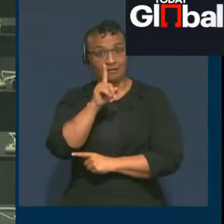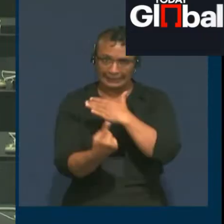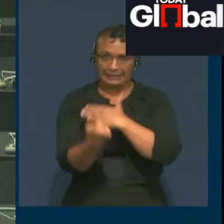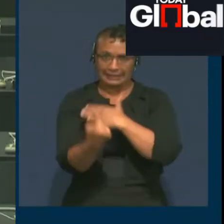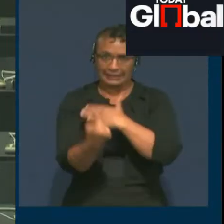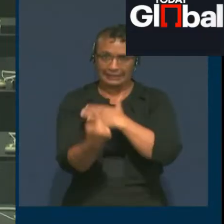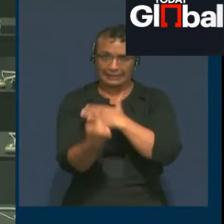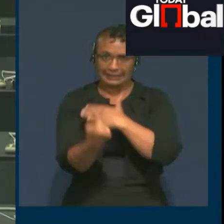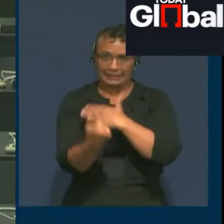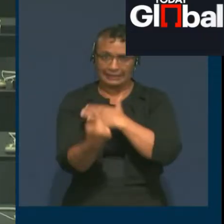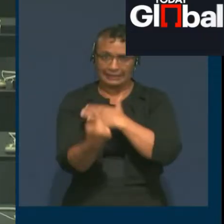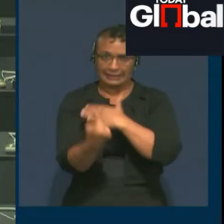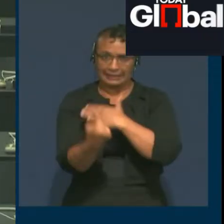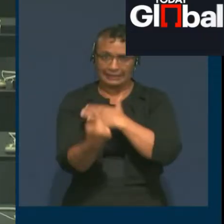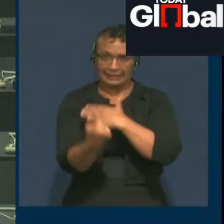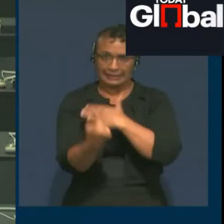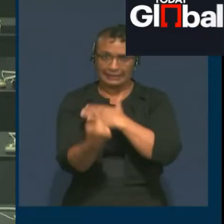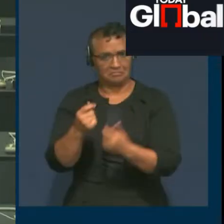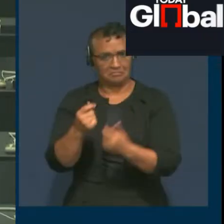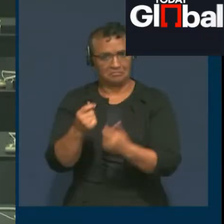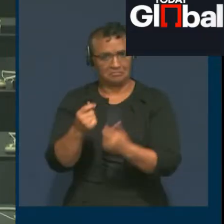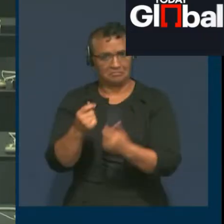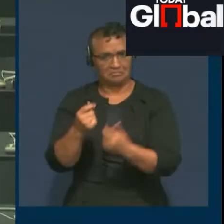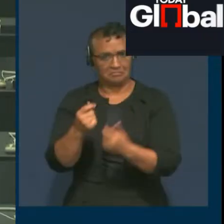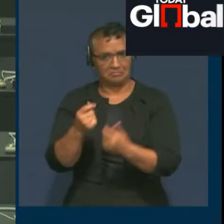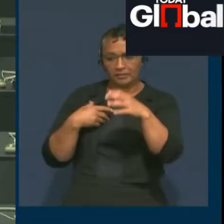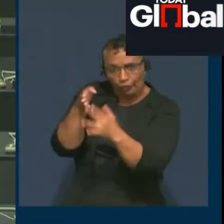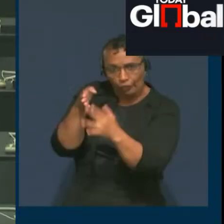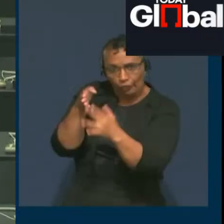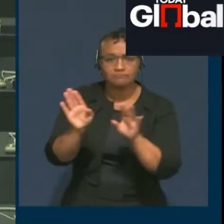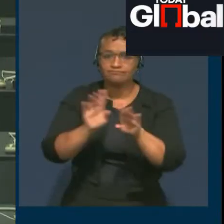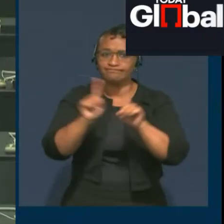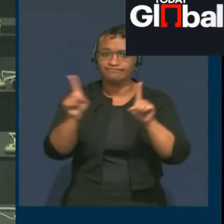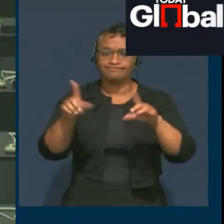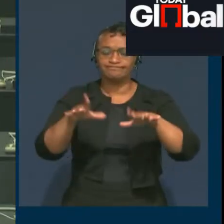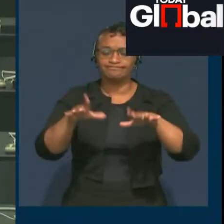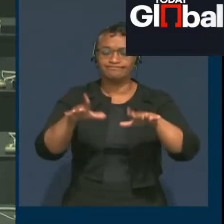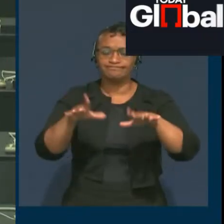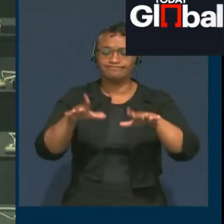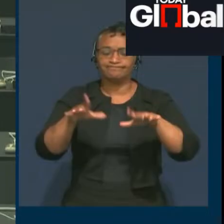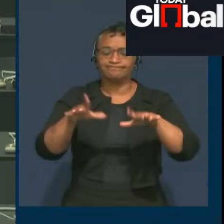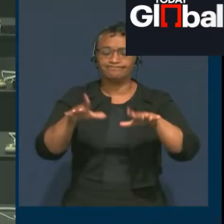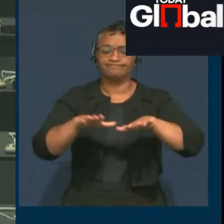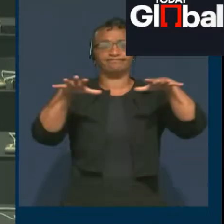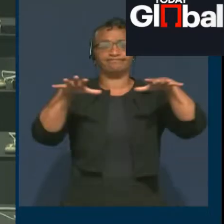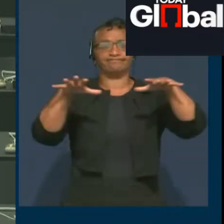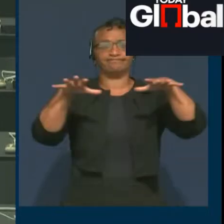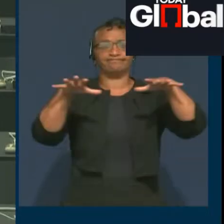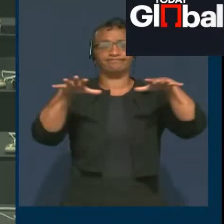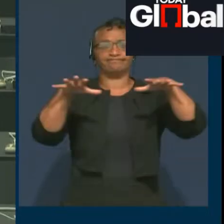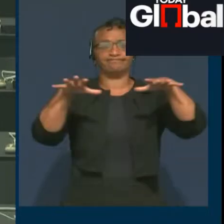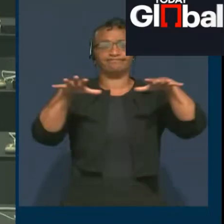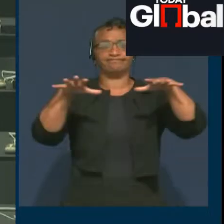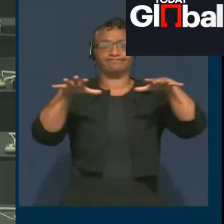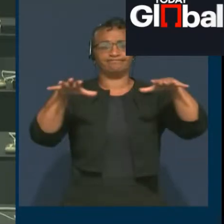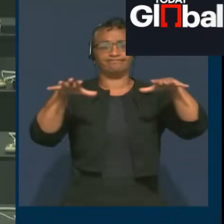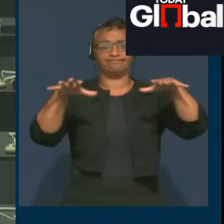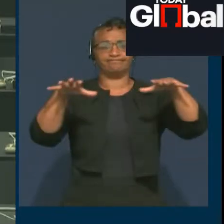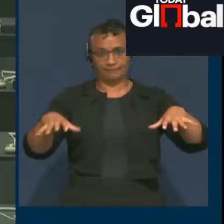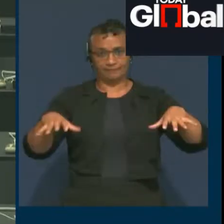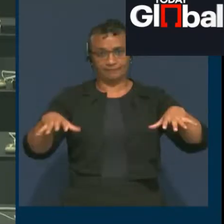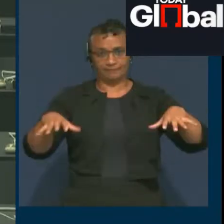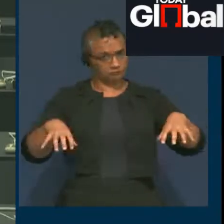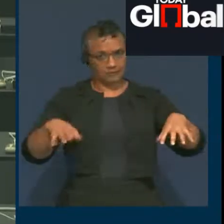The government does not intervene in our affairs when it comes to the appointment or the selection of the members